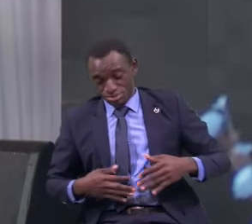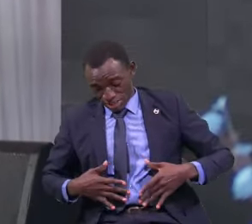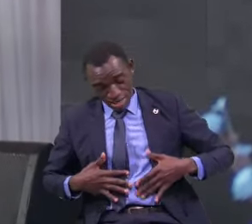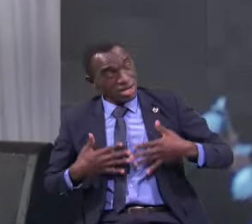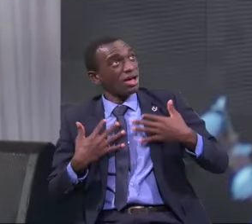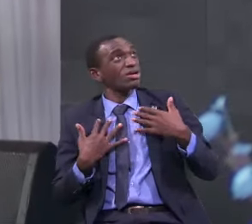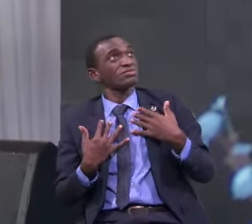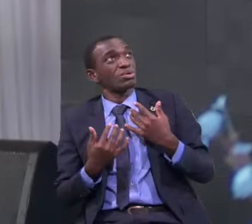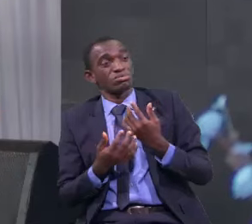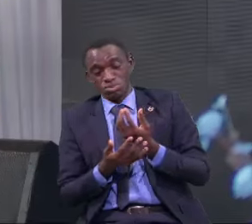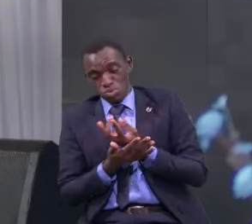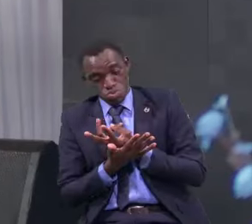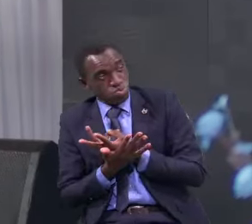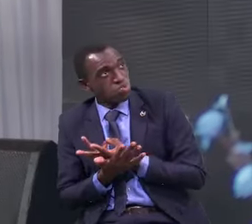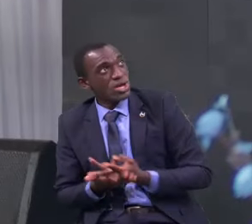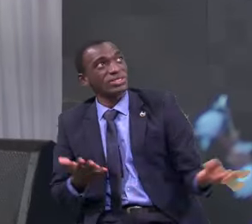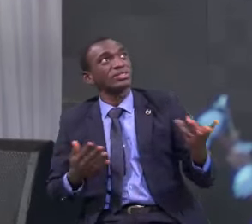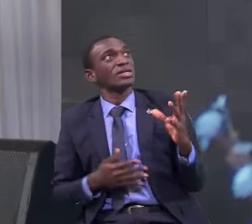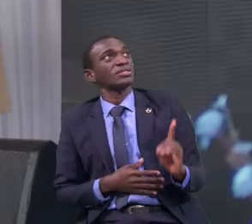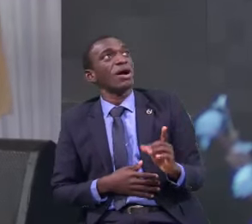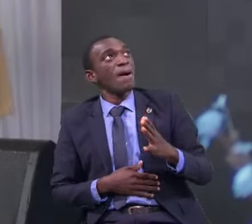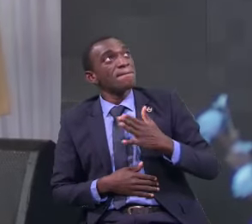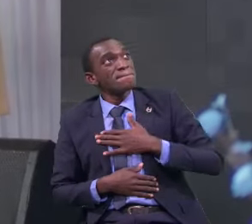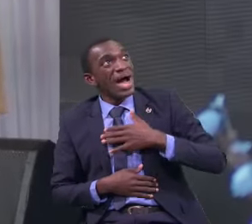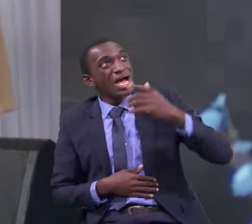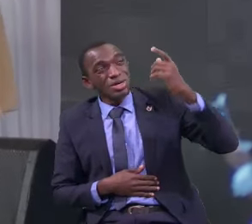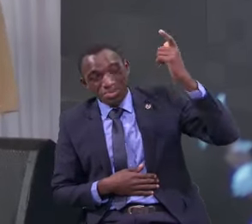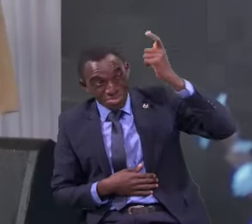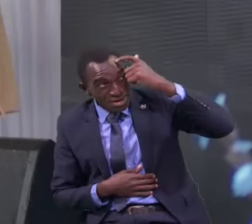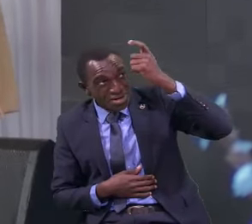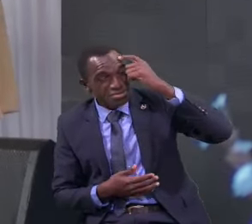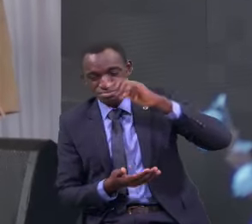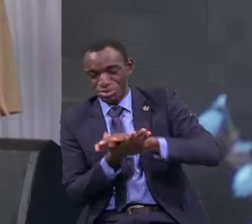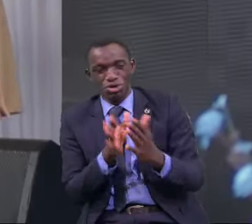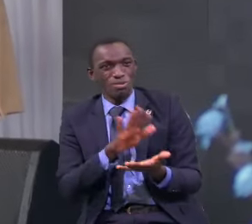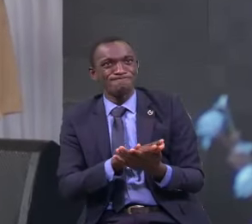wasted. My brain is becoming dormant.